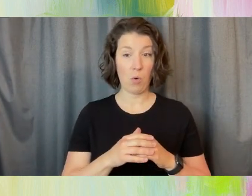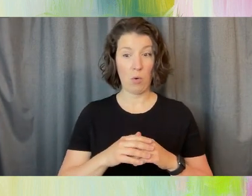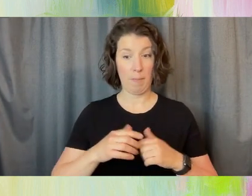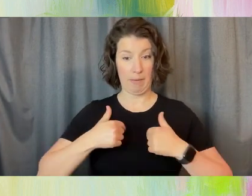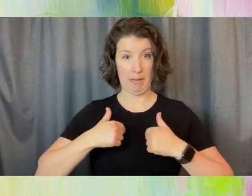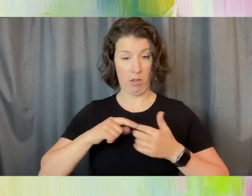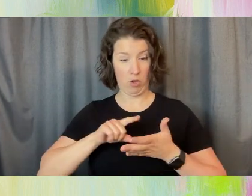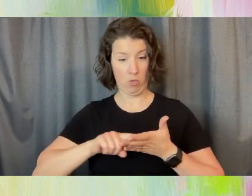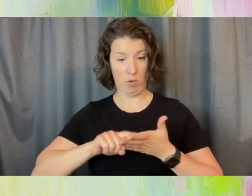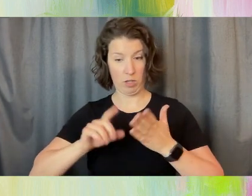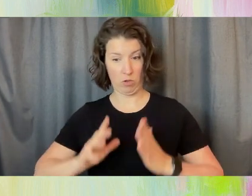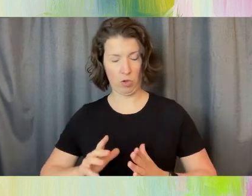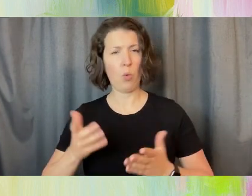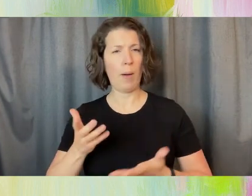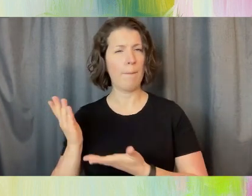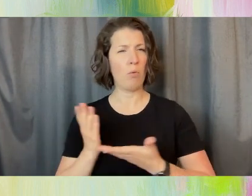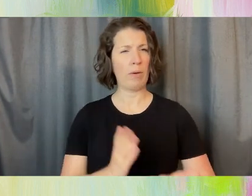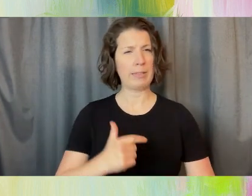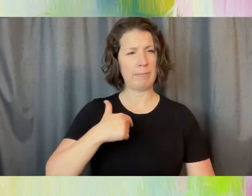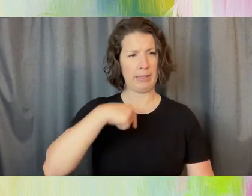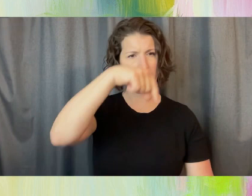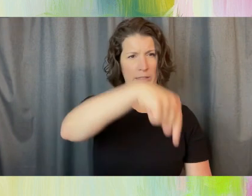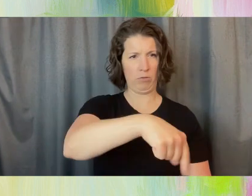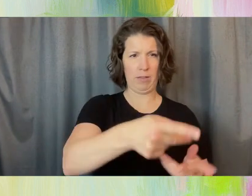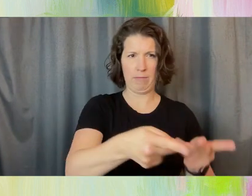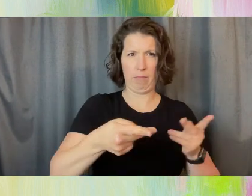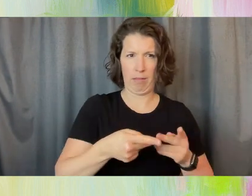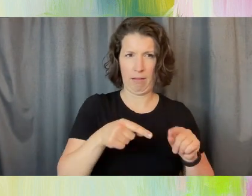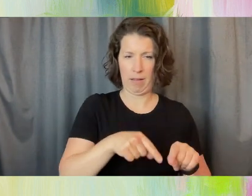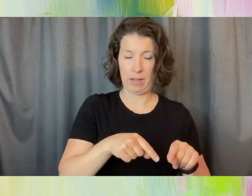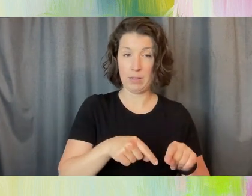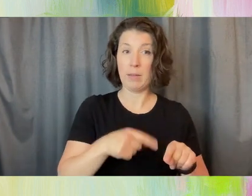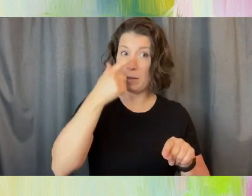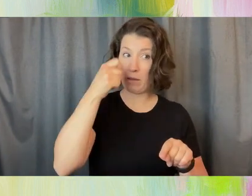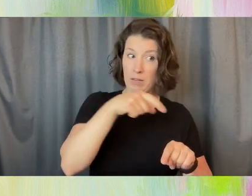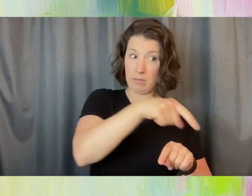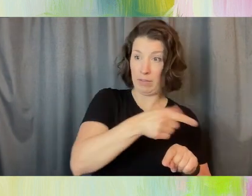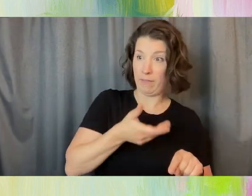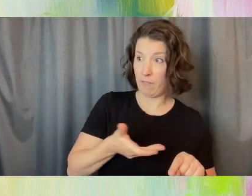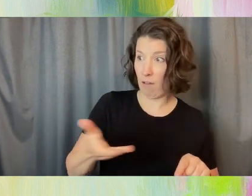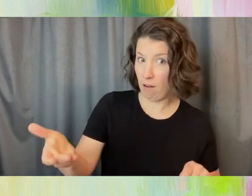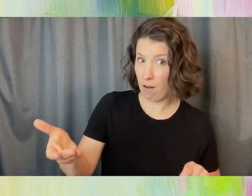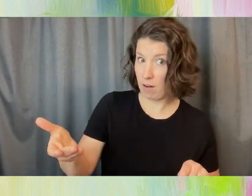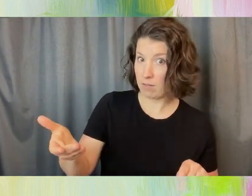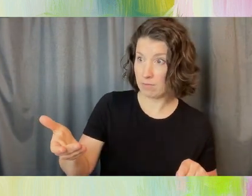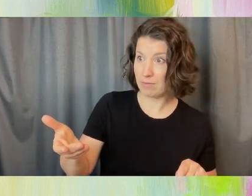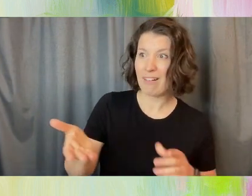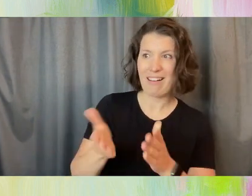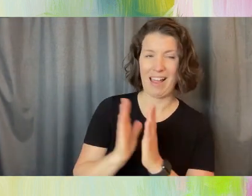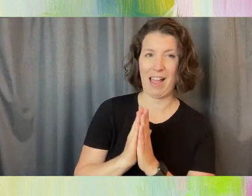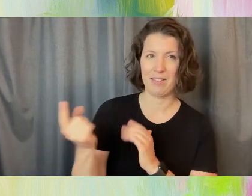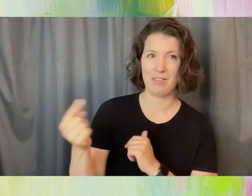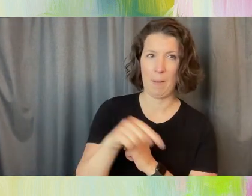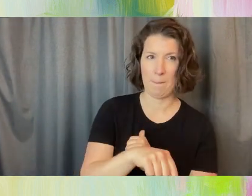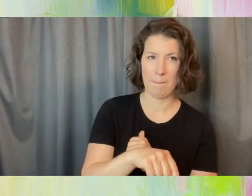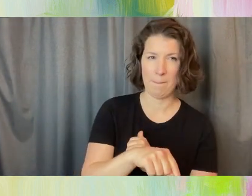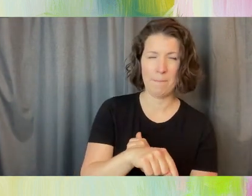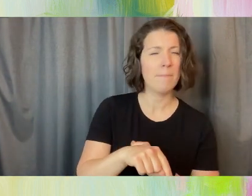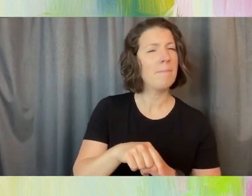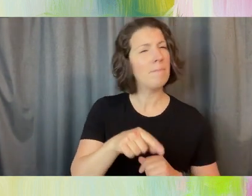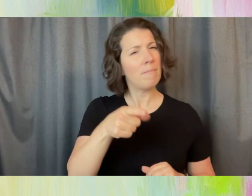Is it because it has to be because you've been invited and you've been asked. You can't just